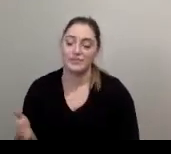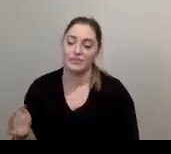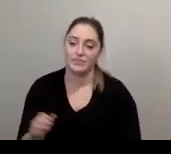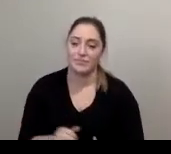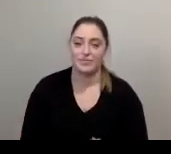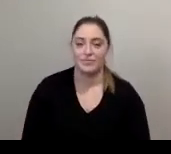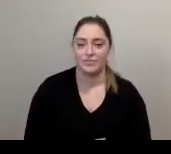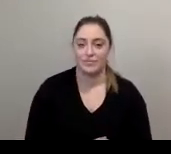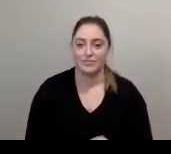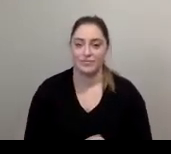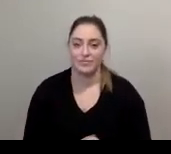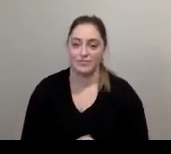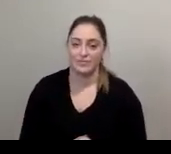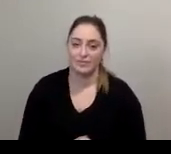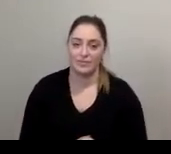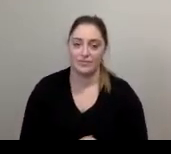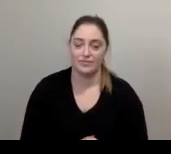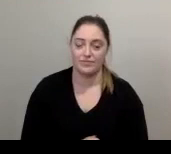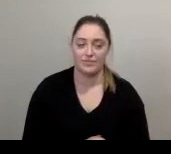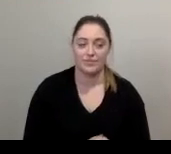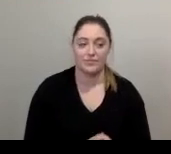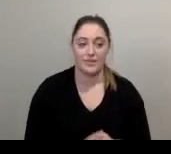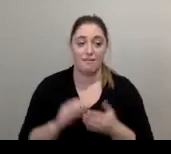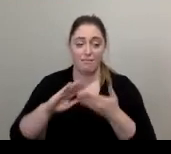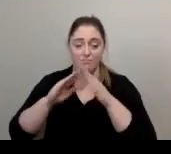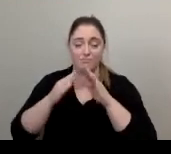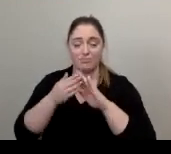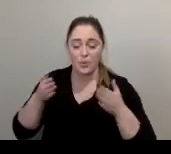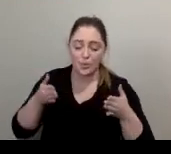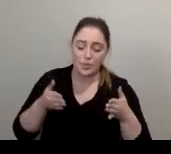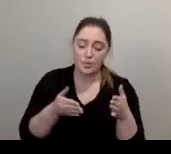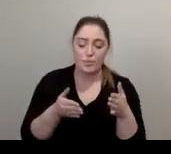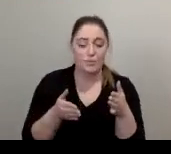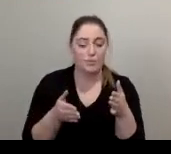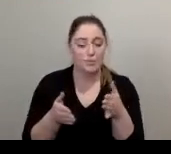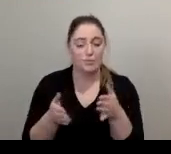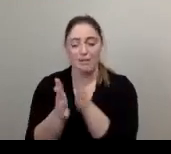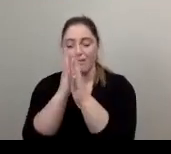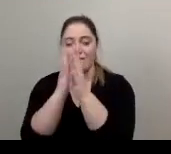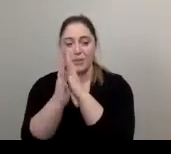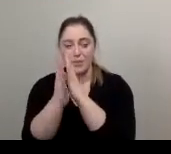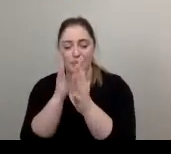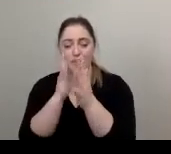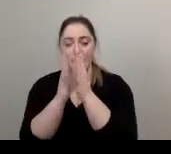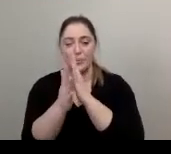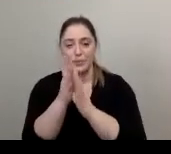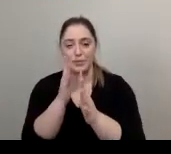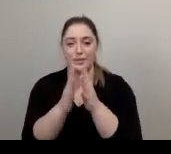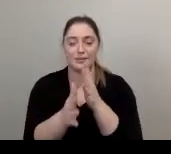time. The city street, the traffic pounding in